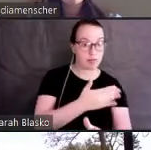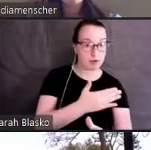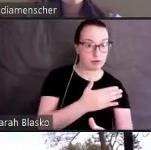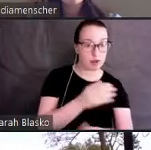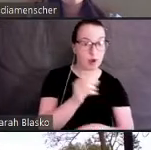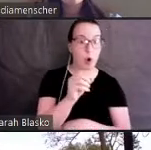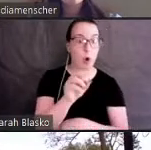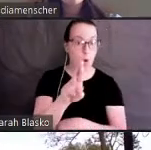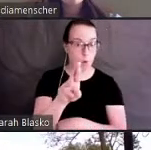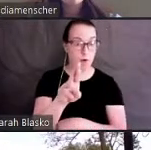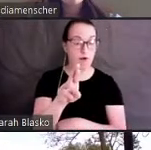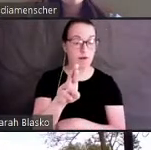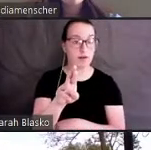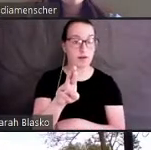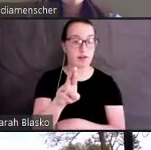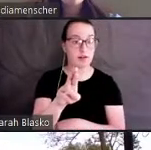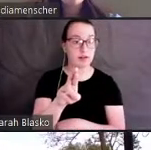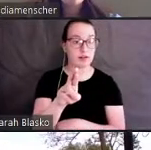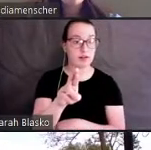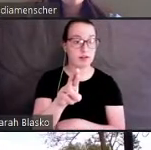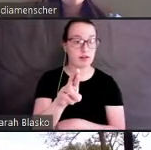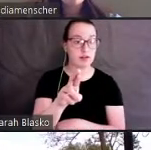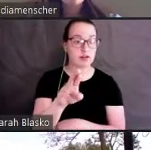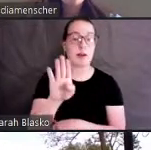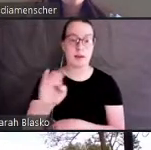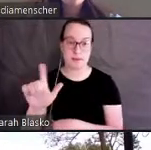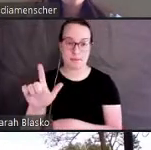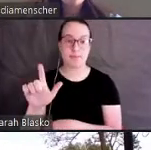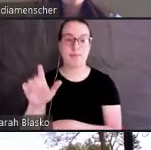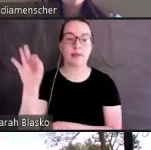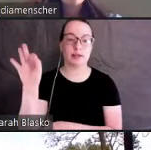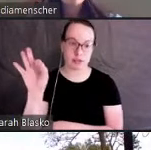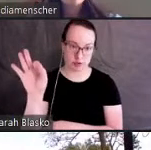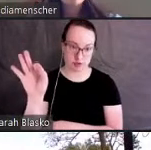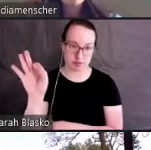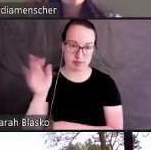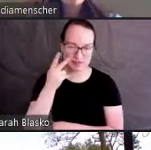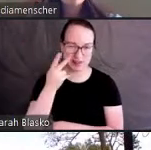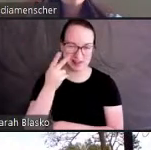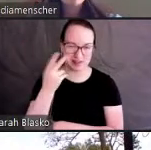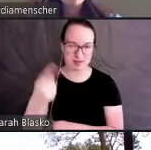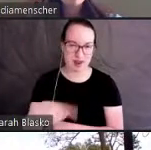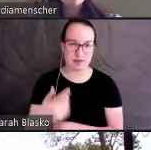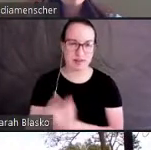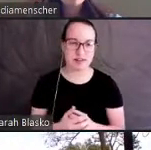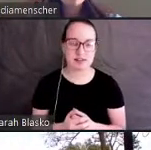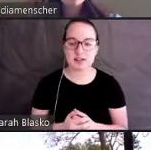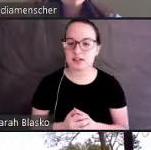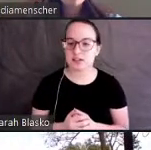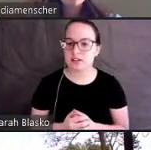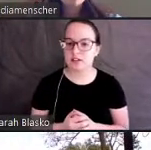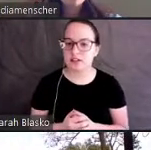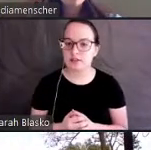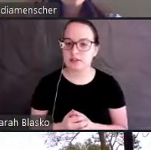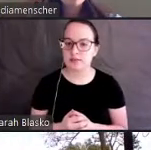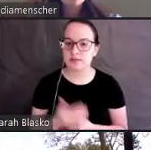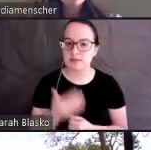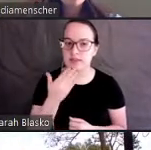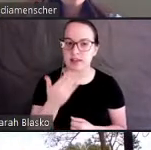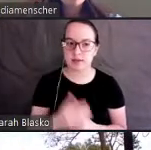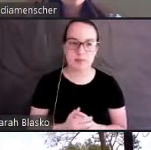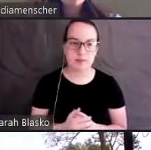be blessed by Bill's sermon at this point. So we'll see what next step we take. Thanks.